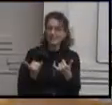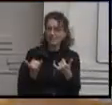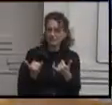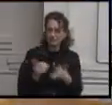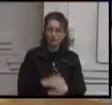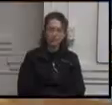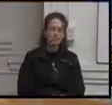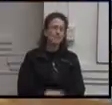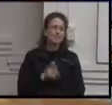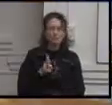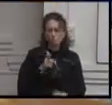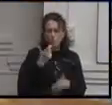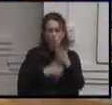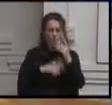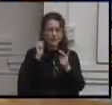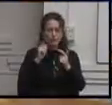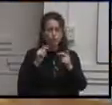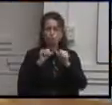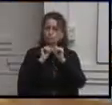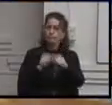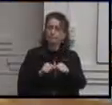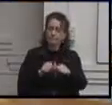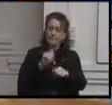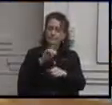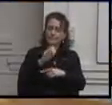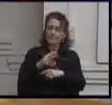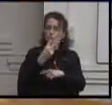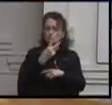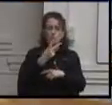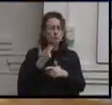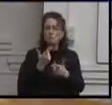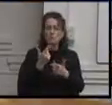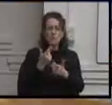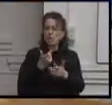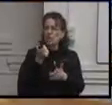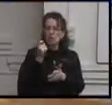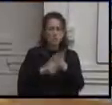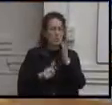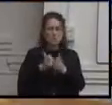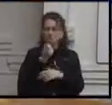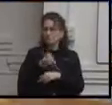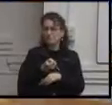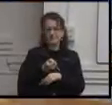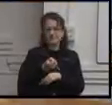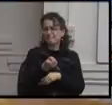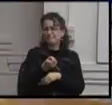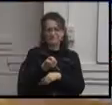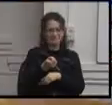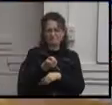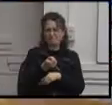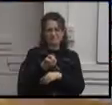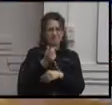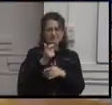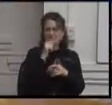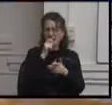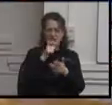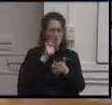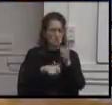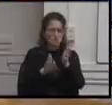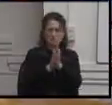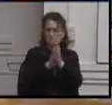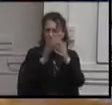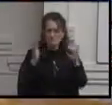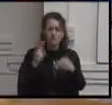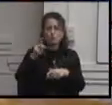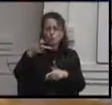open? It's only $2, for a $200,000 home. There's a way in which it obviously is more than that,